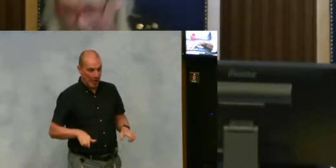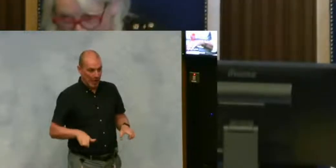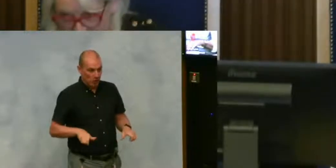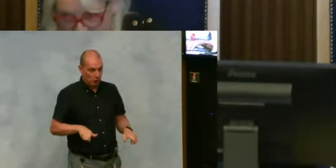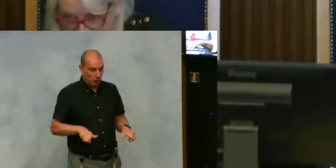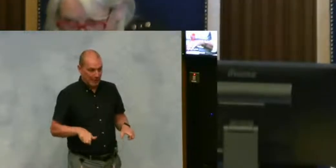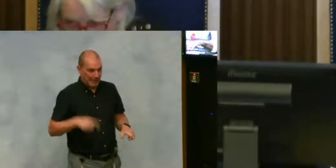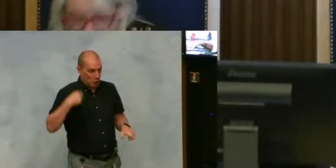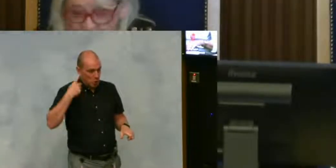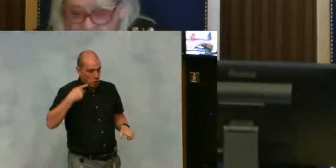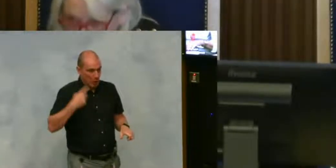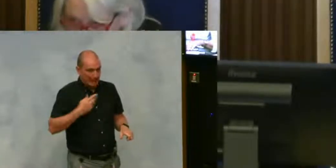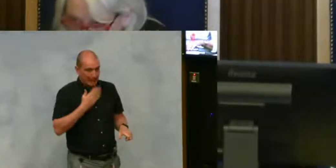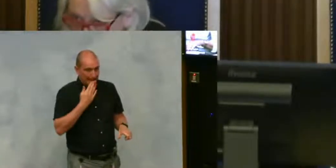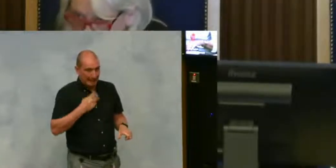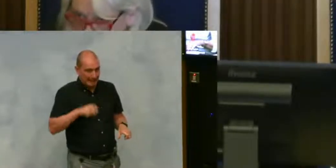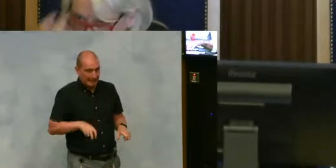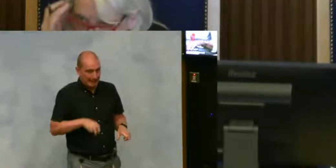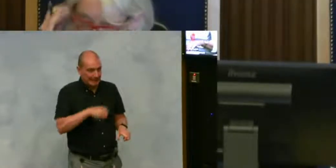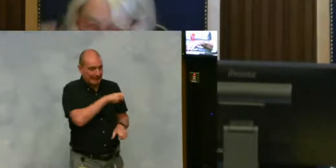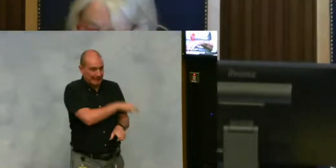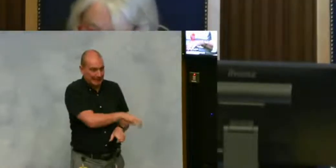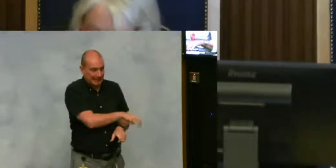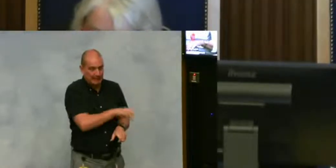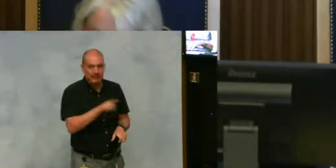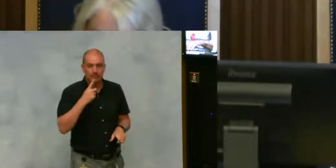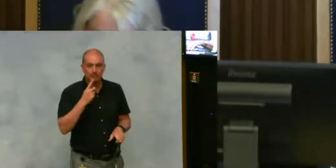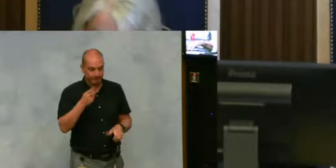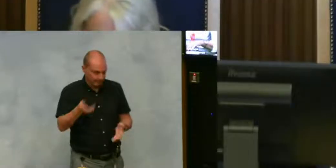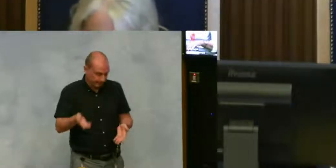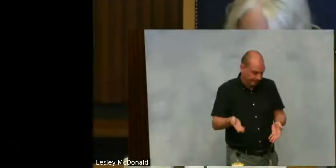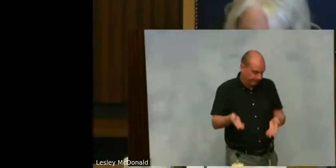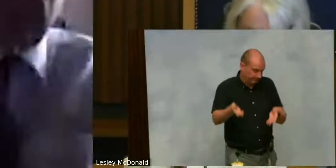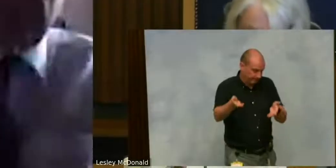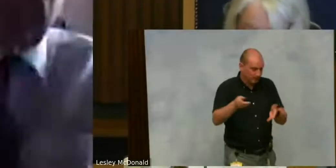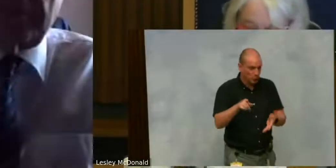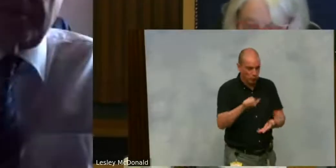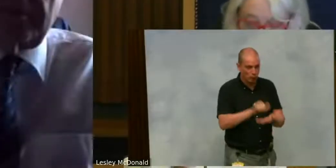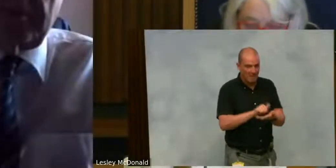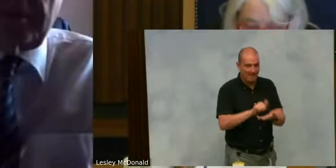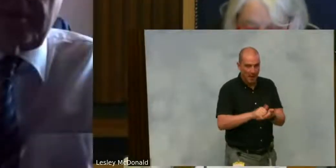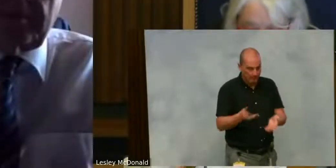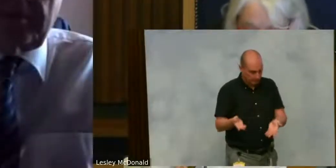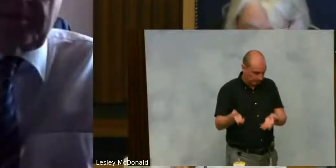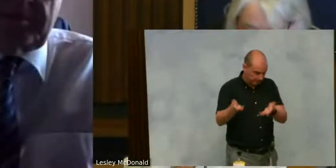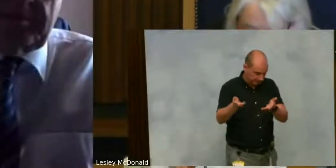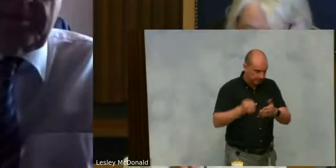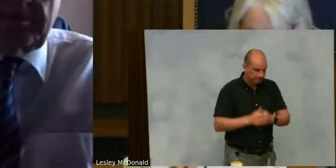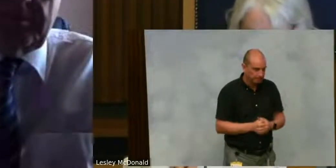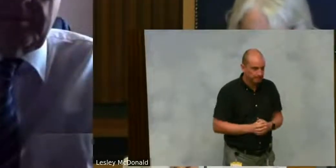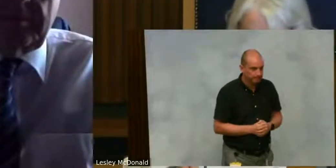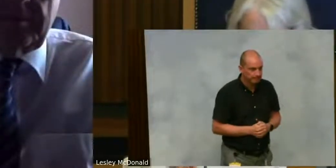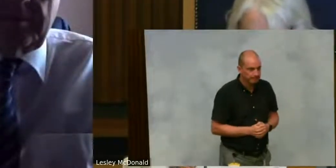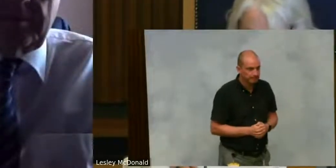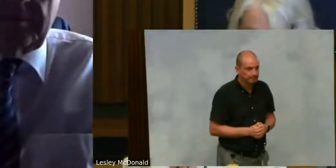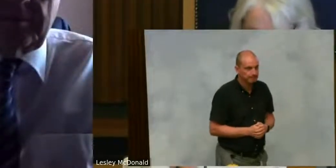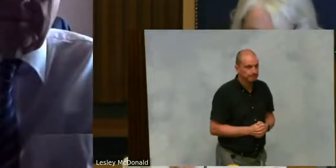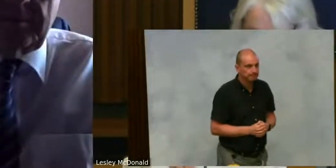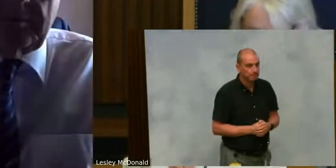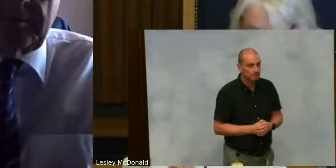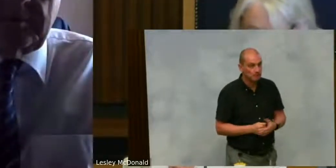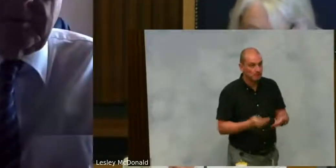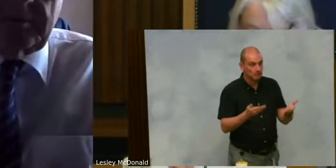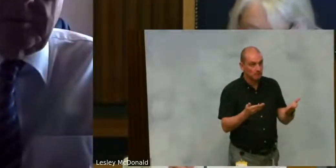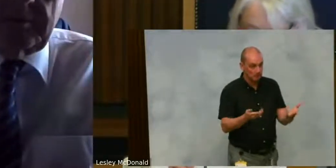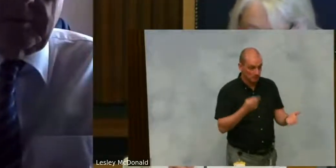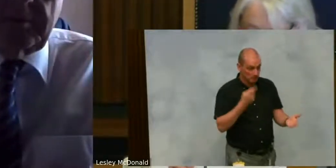Certainly, of course you can. There's an assortment for you to whichever one you prefer. Can I refer you to